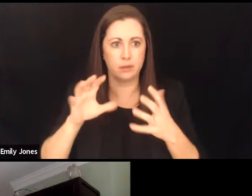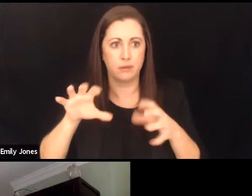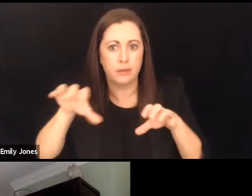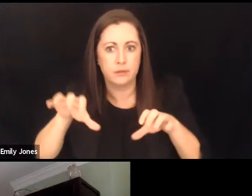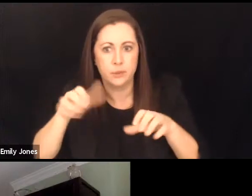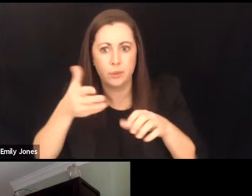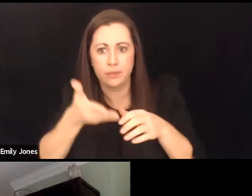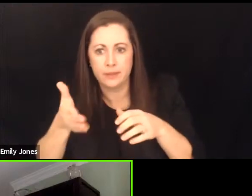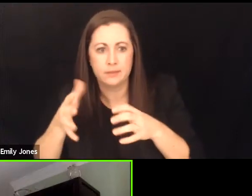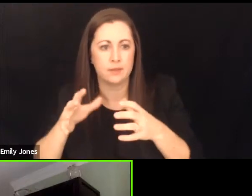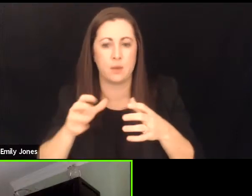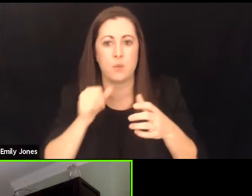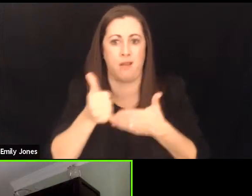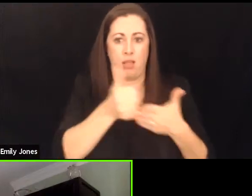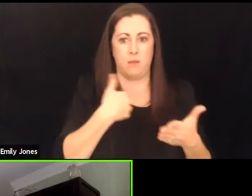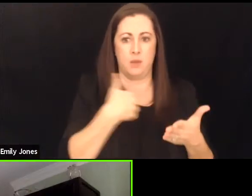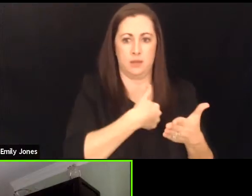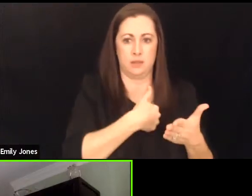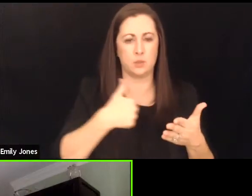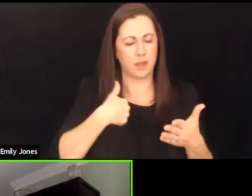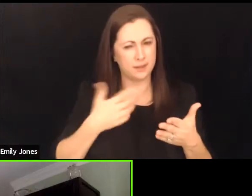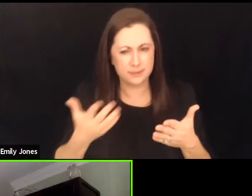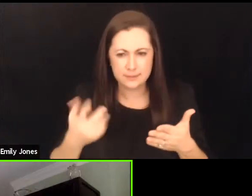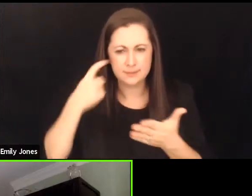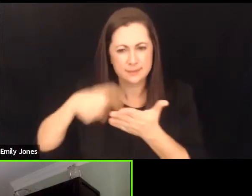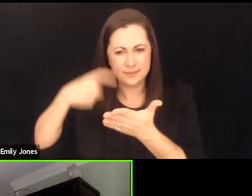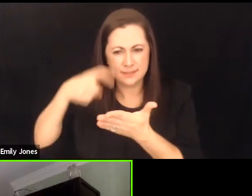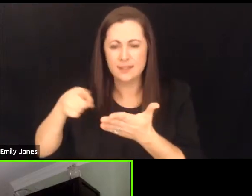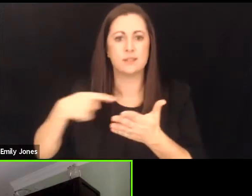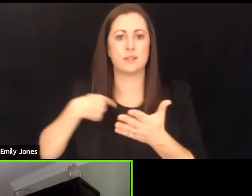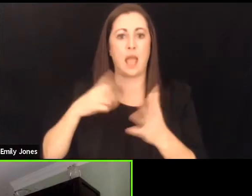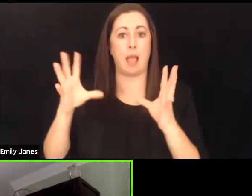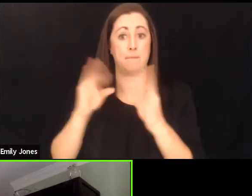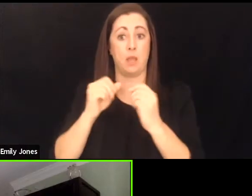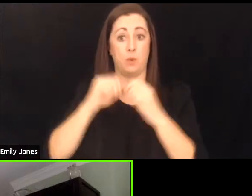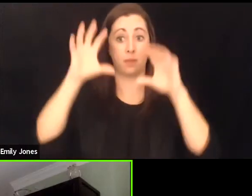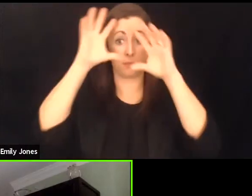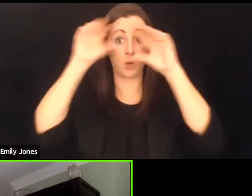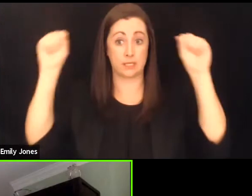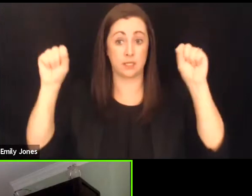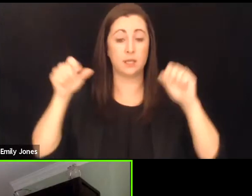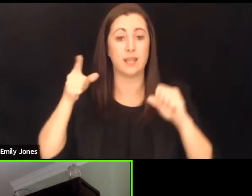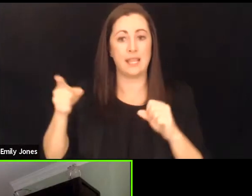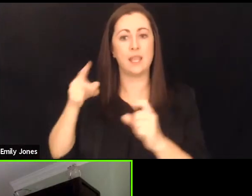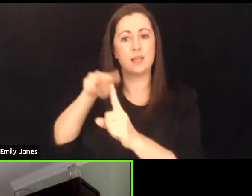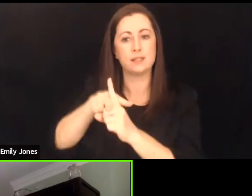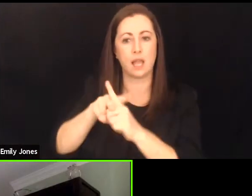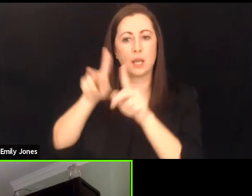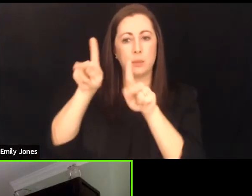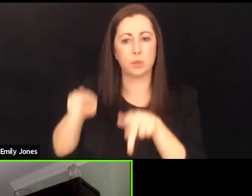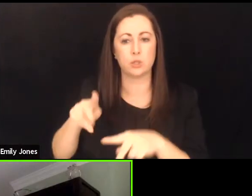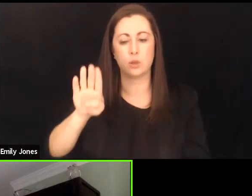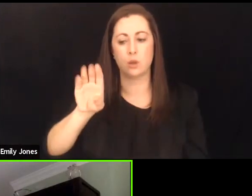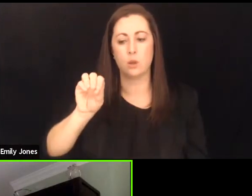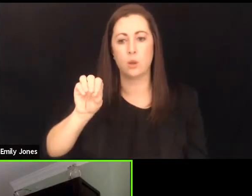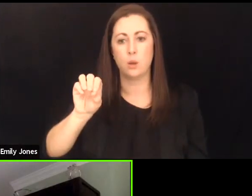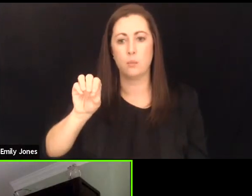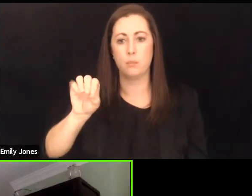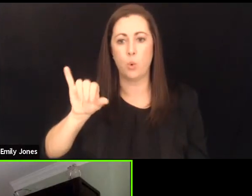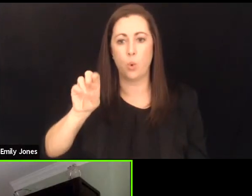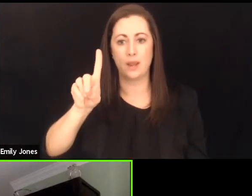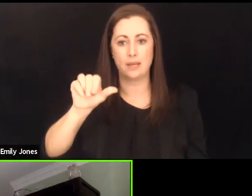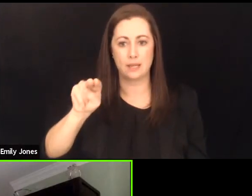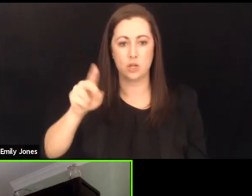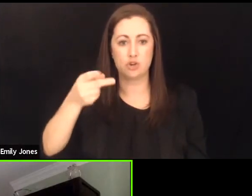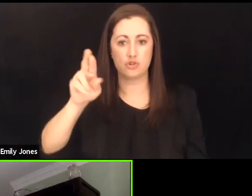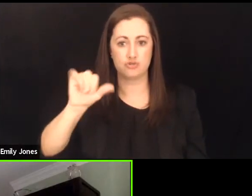So I met with President George H.W. Bush and we talked about this, and he assigned a guy by the name of Boyden Gray, his chief counsel,